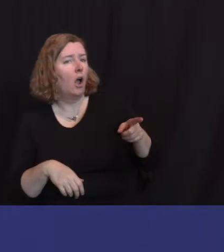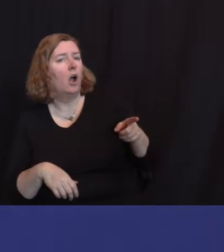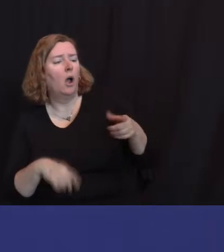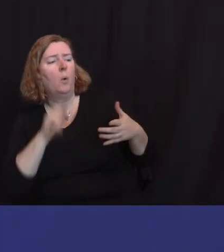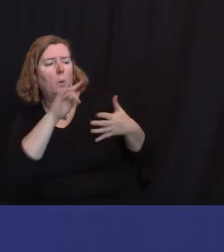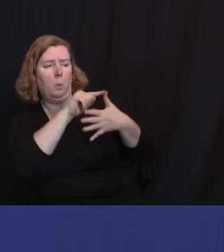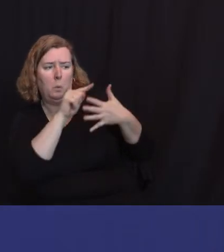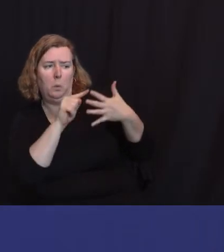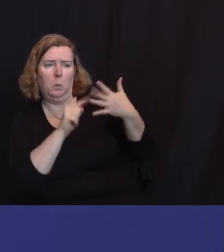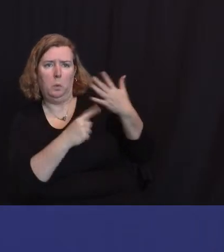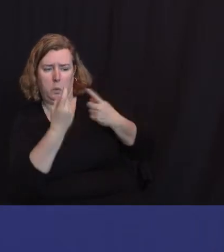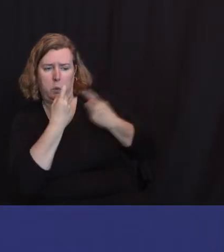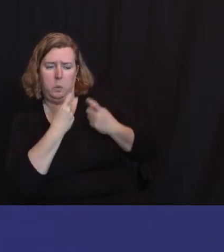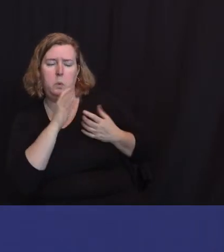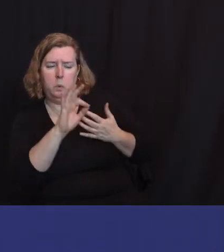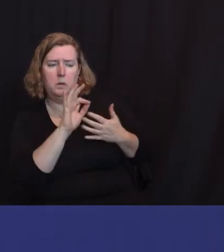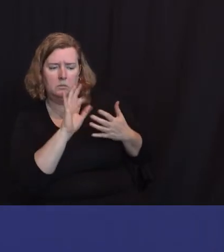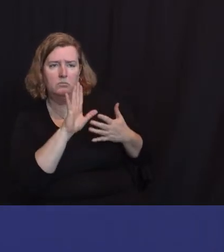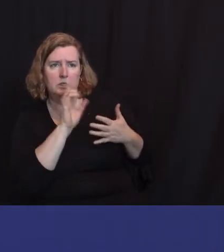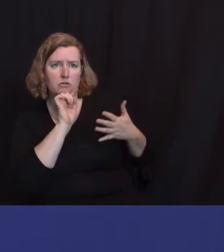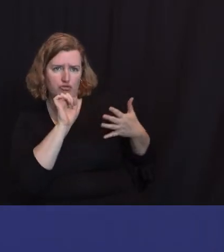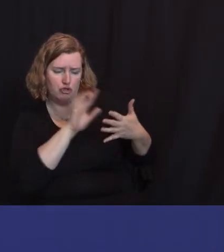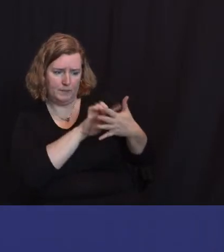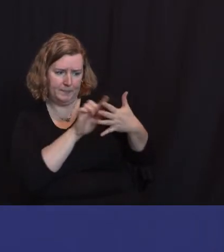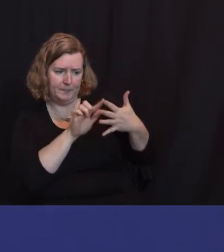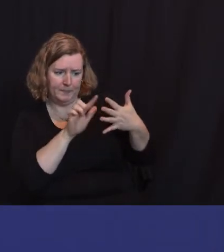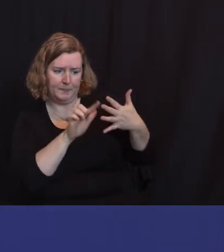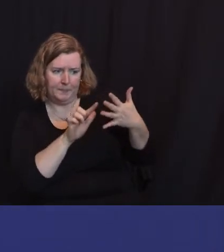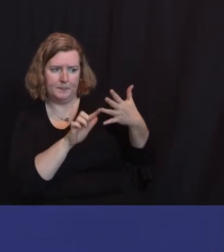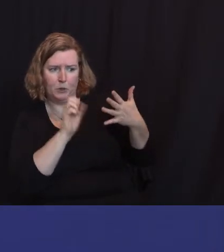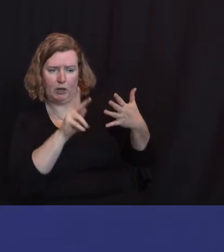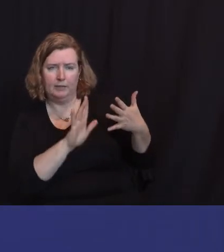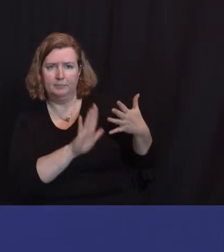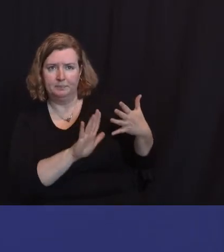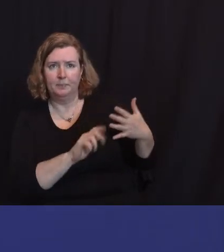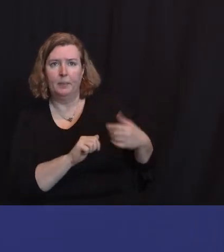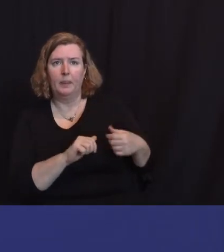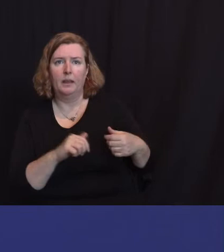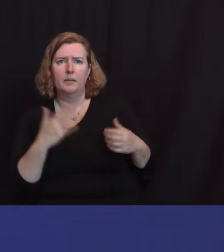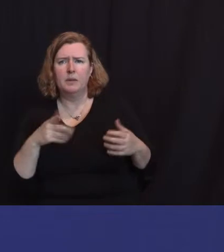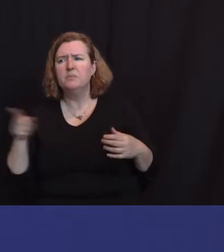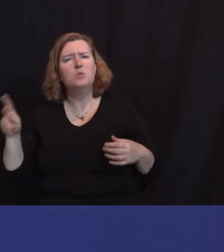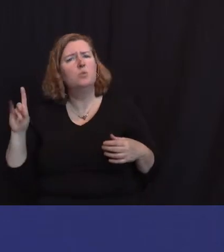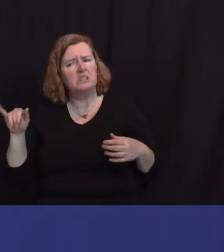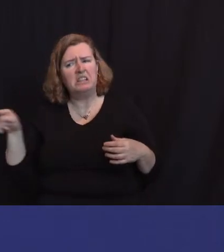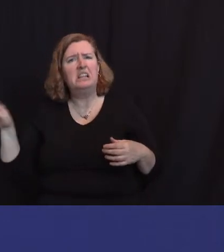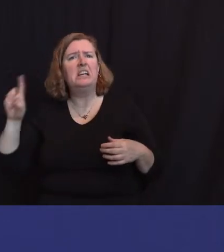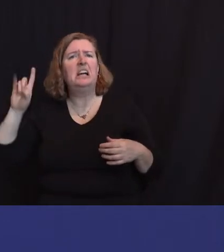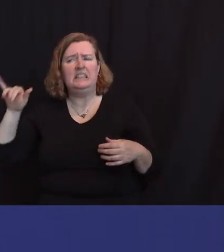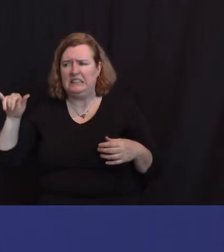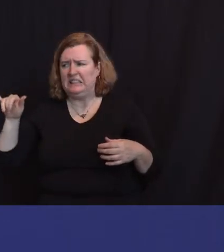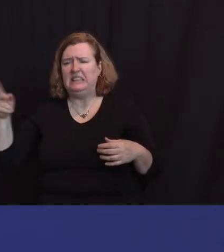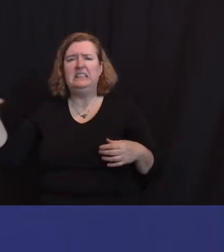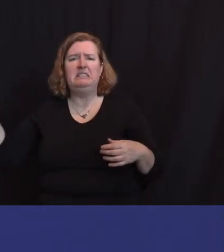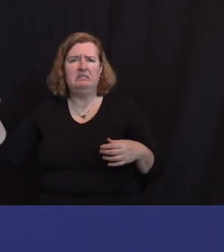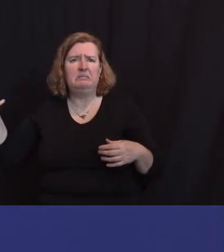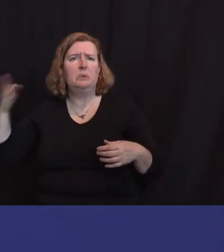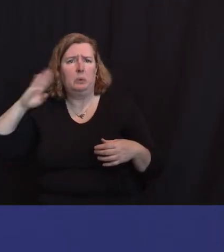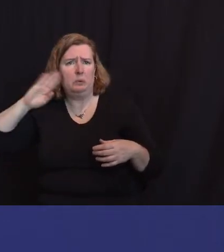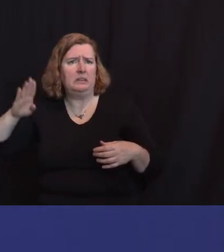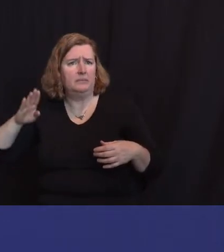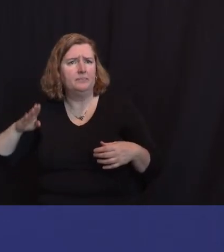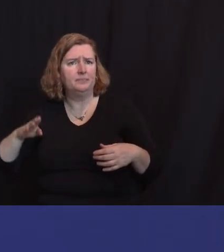thoughts, and clearly on some of these, the two folks to my right are going to address that. The supply demand